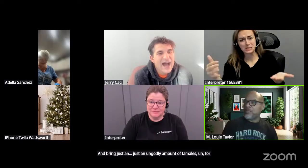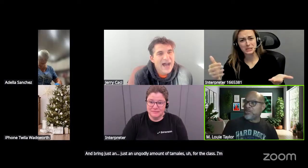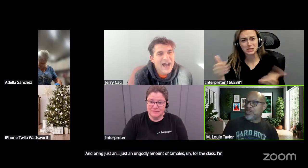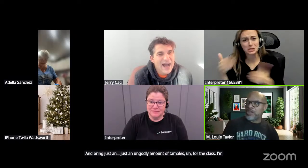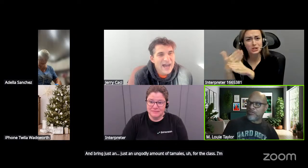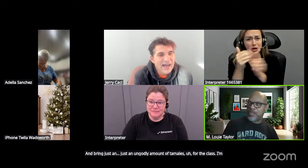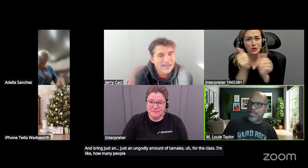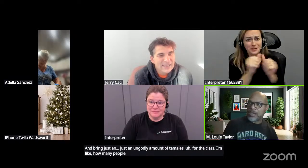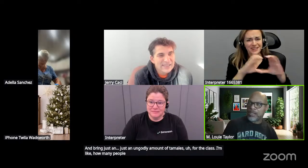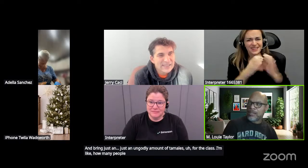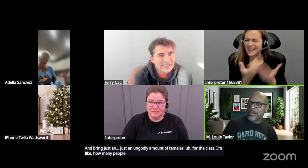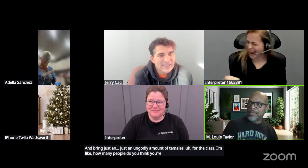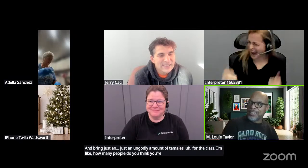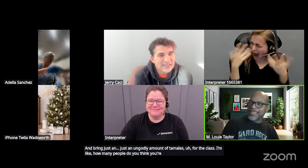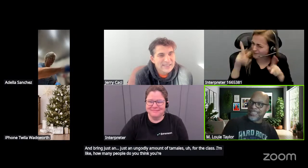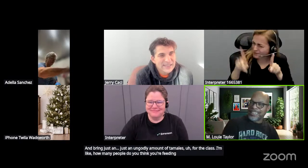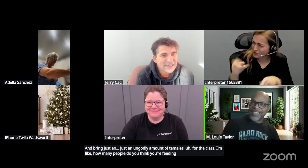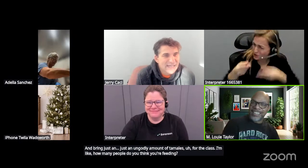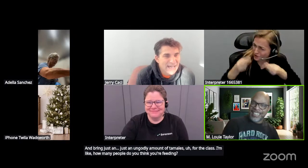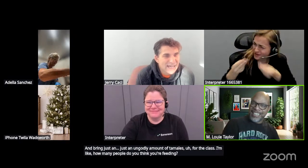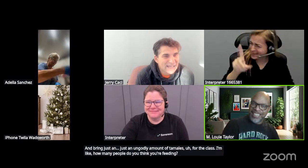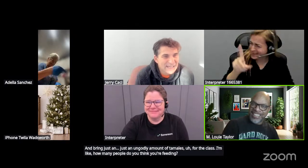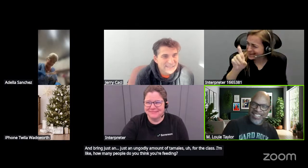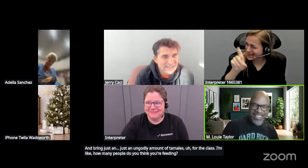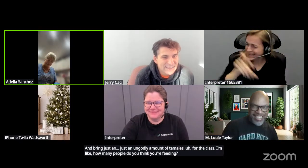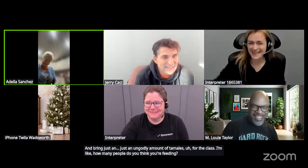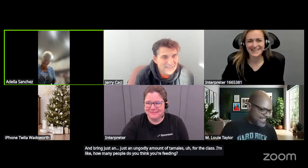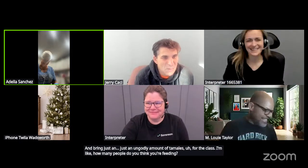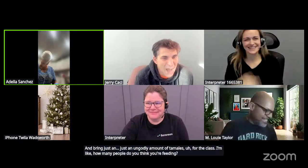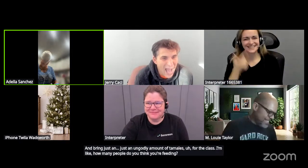many people do you think you're feeding?